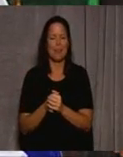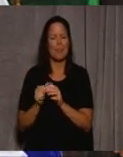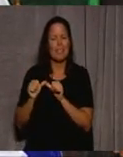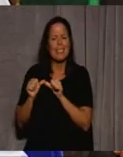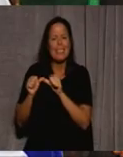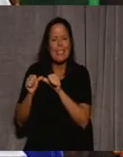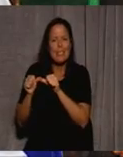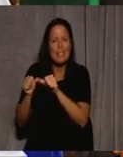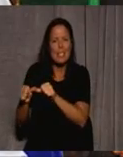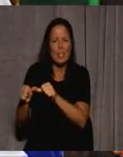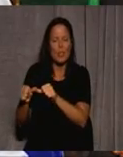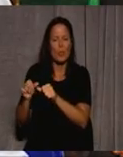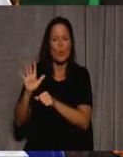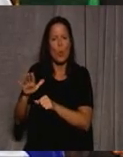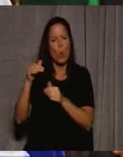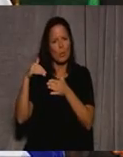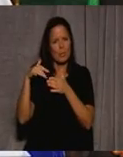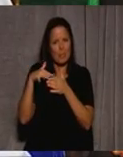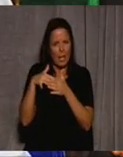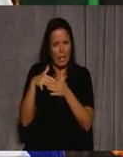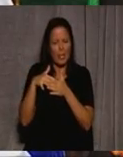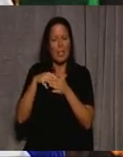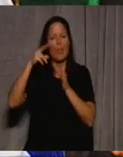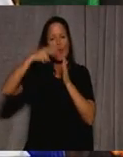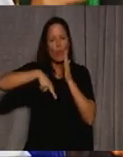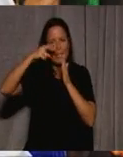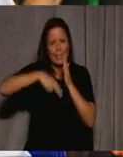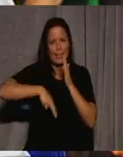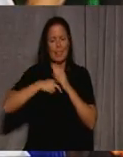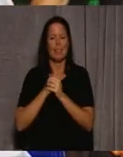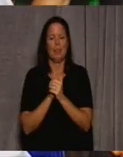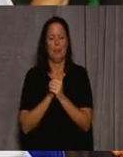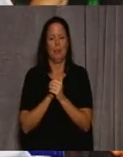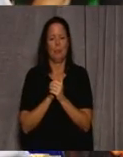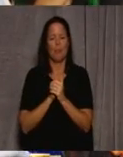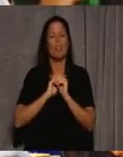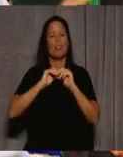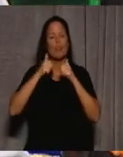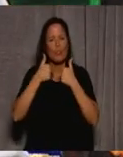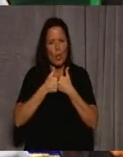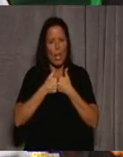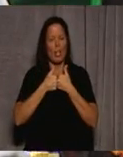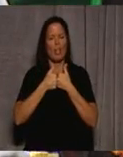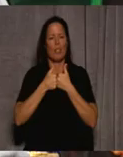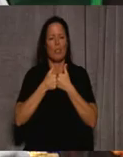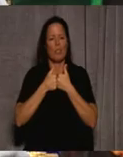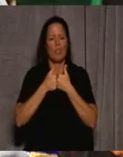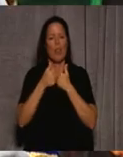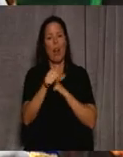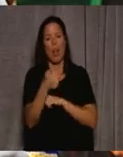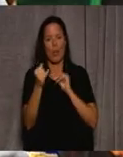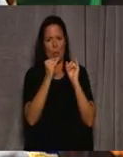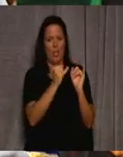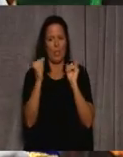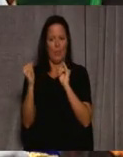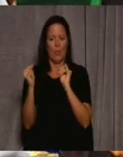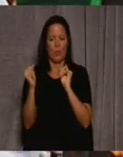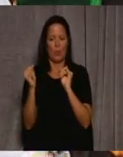Continue your studies and read and challenge those individuals around